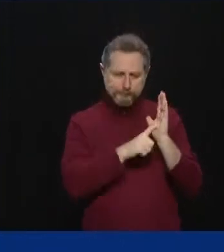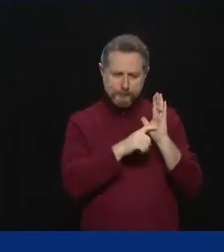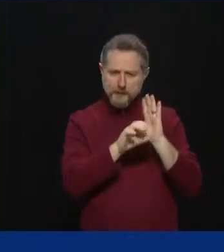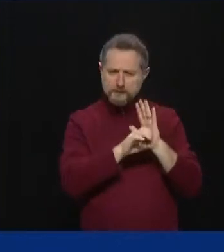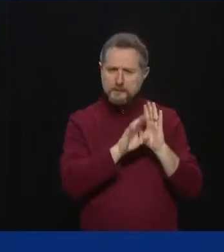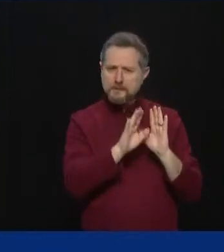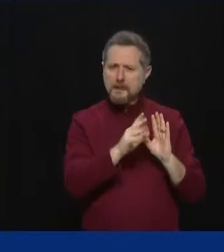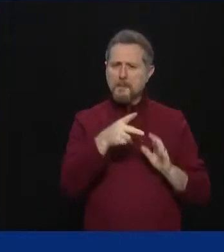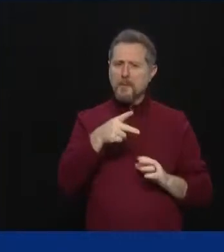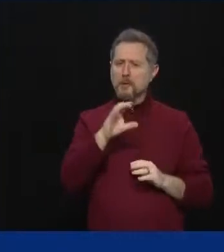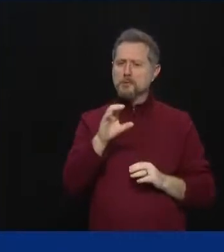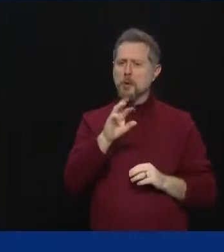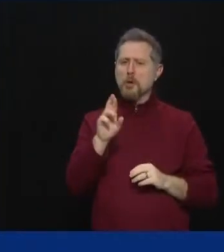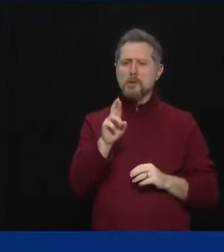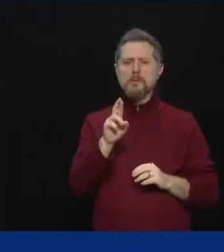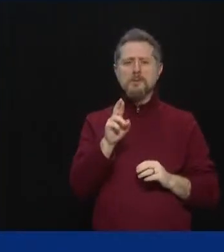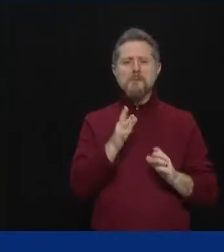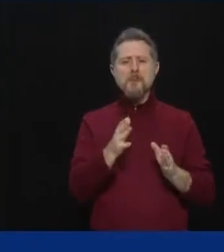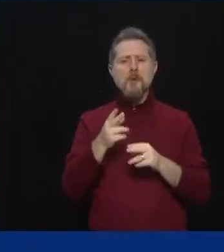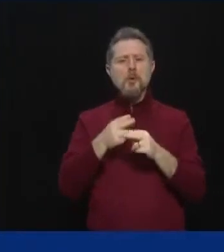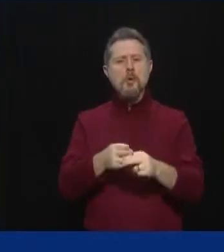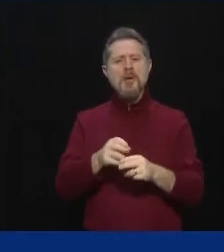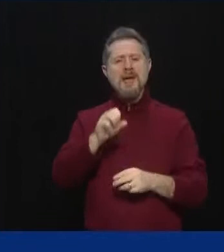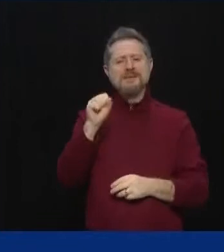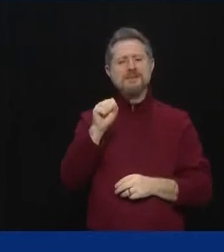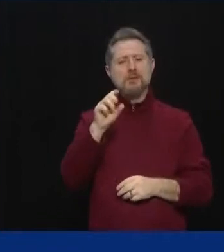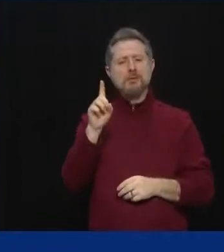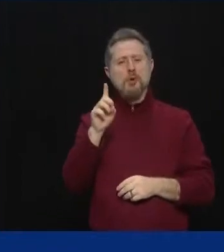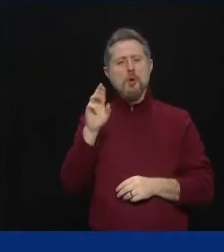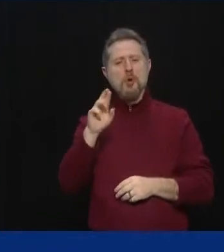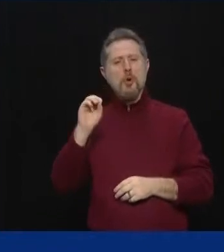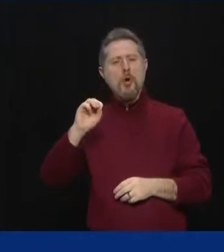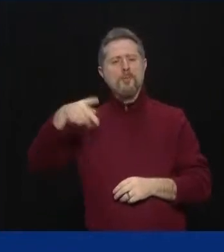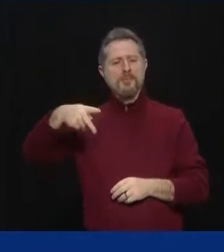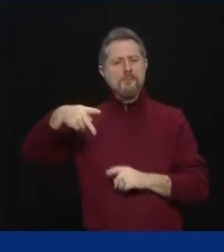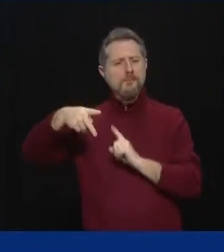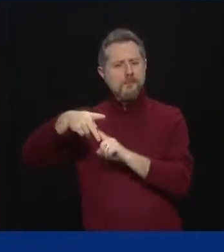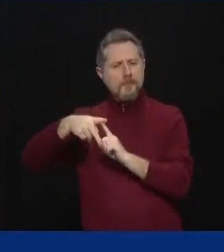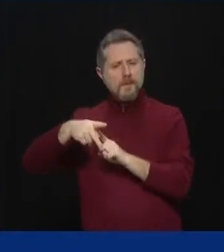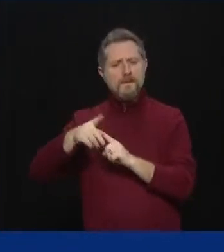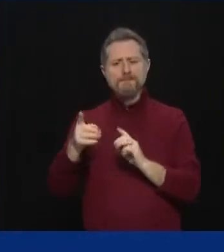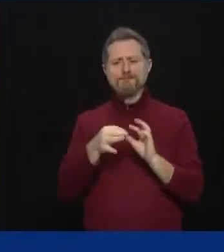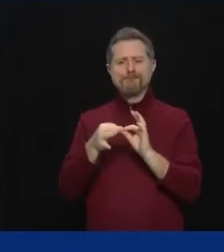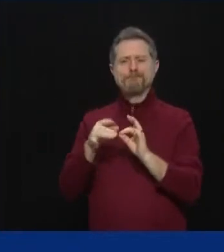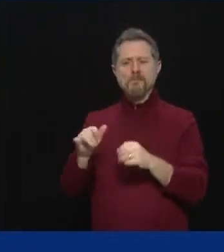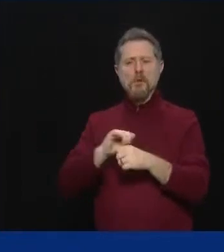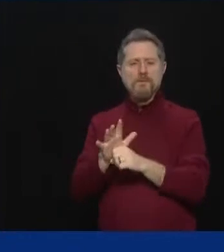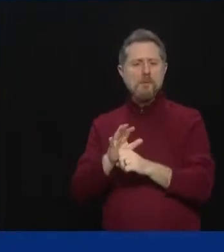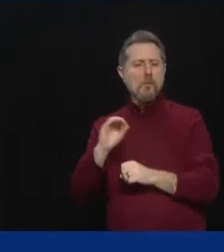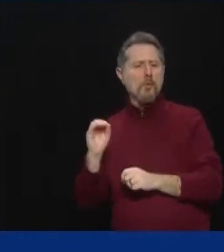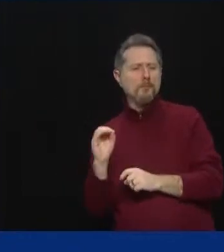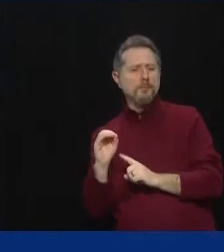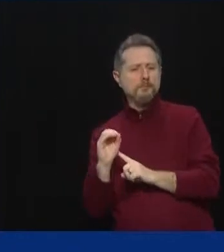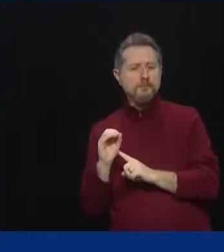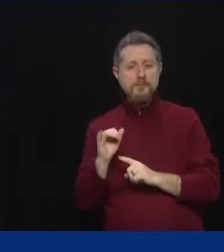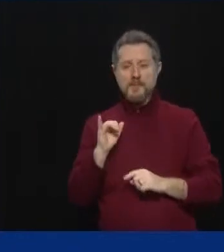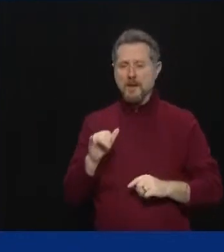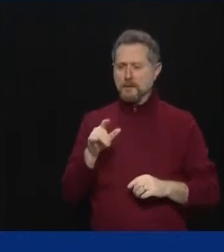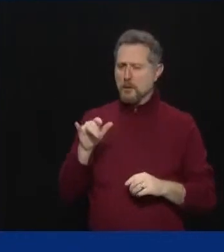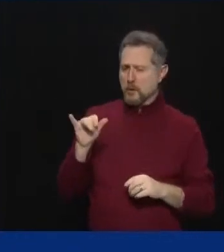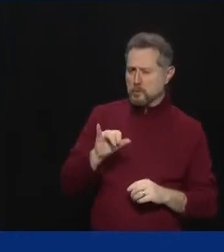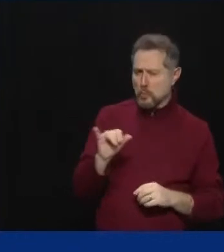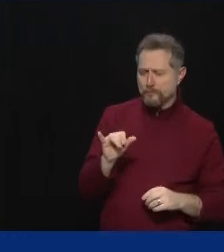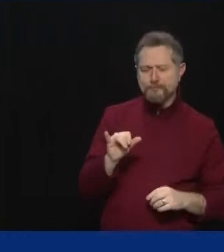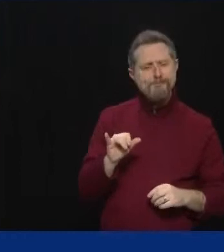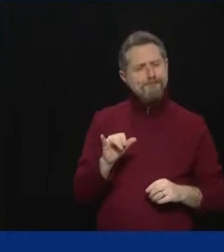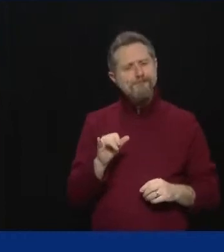PCR pattern that's called the S-drop. That's associated with the Omicron, and they also sequence